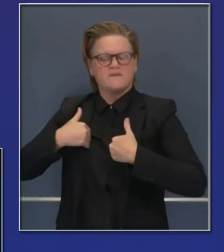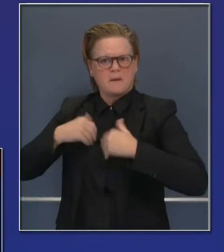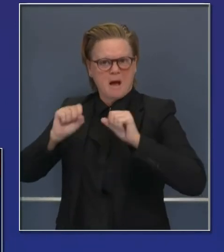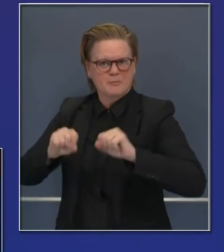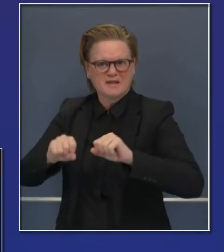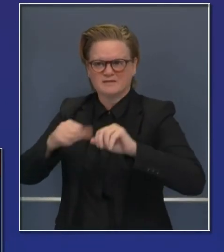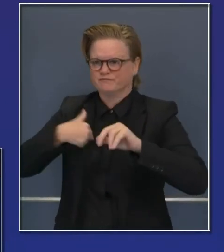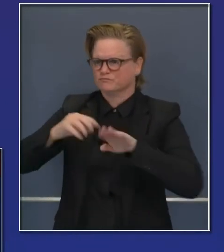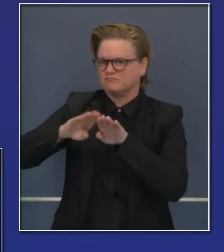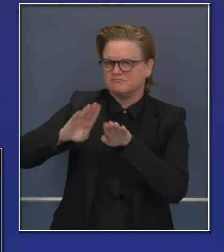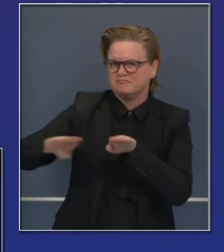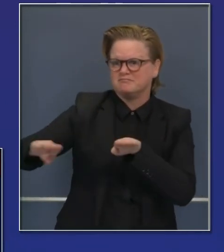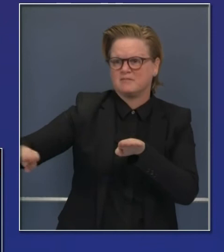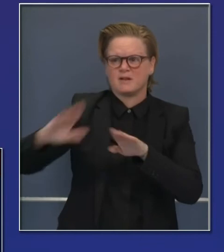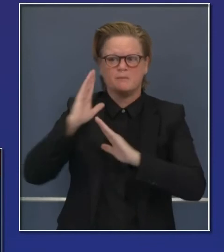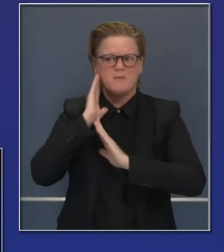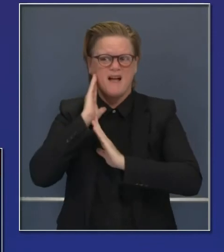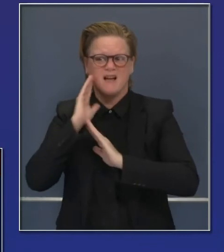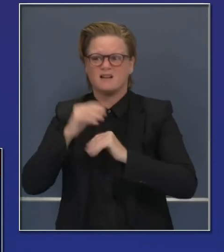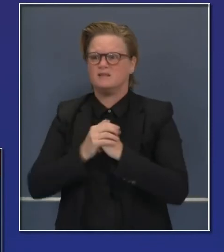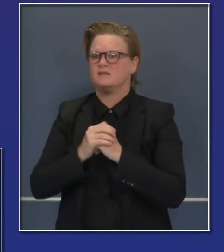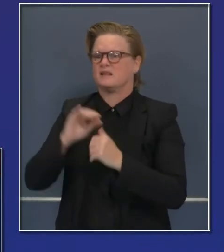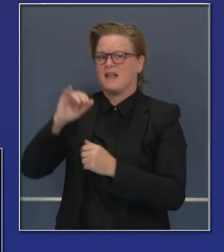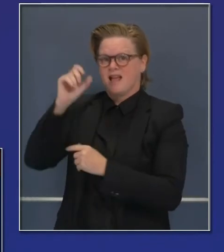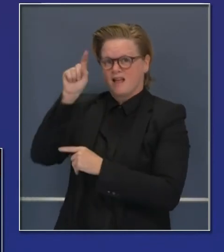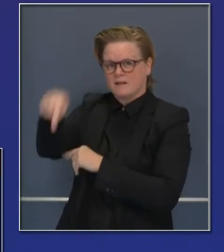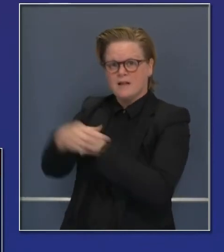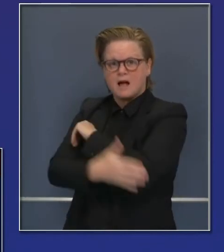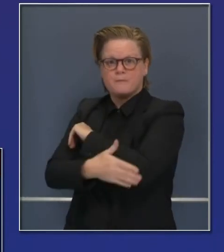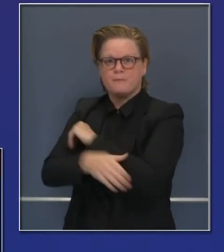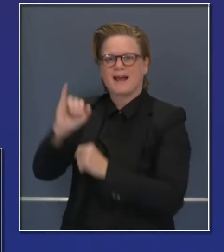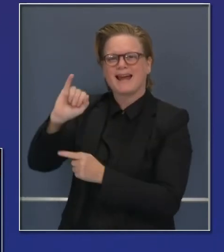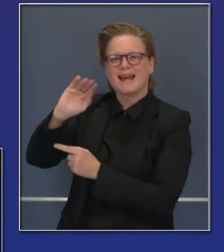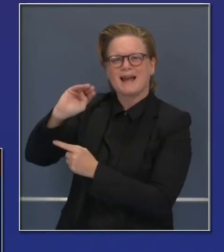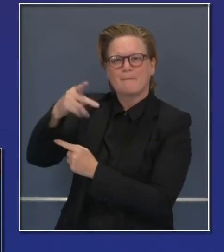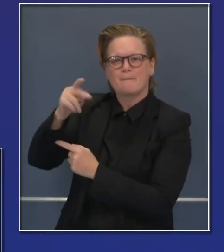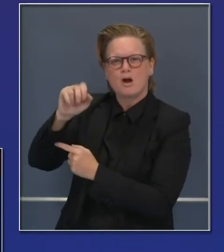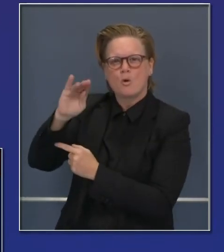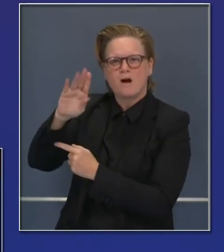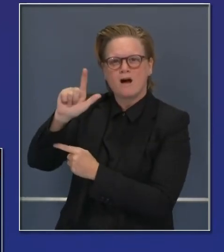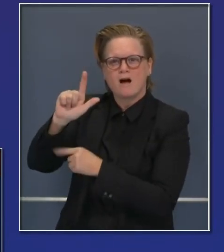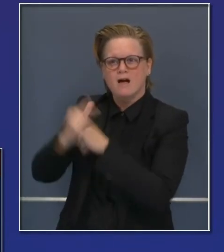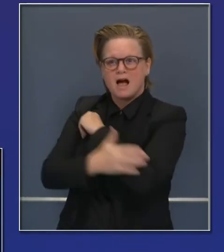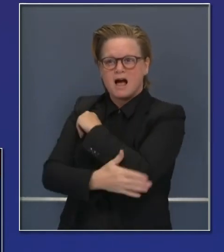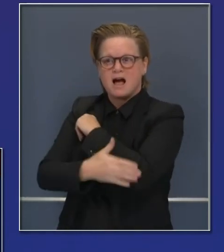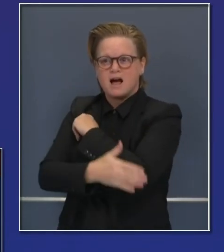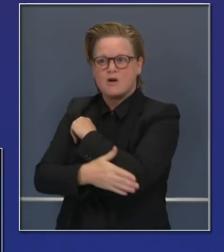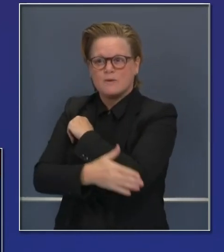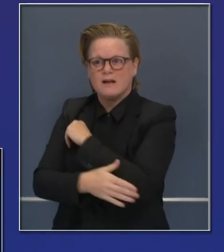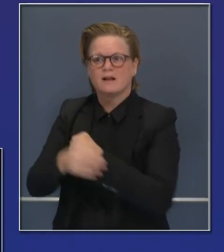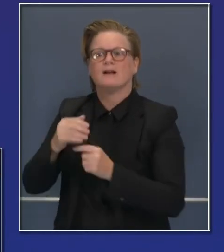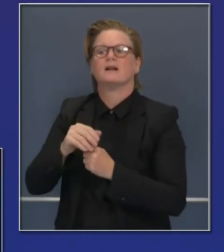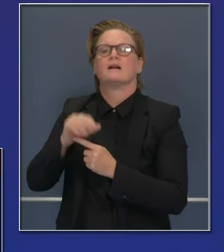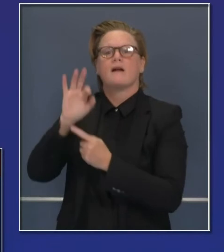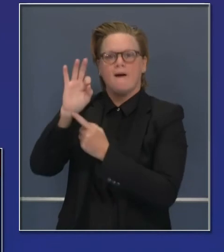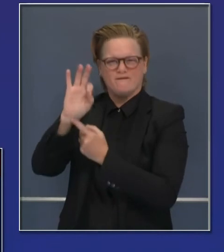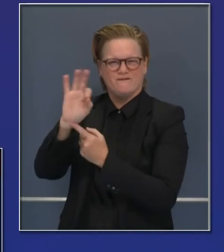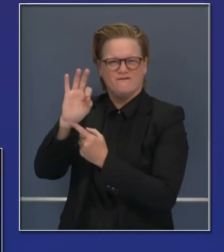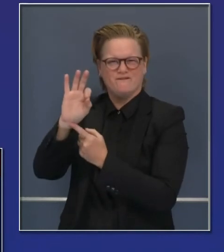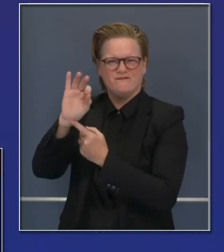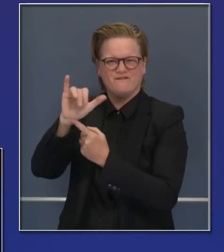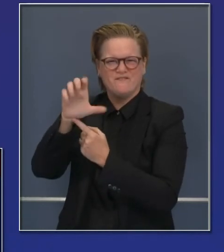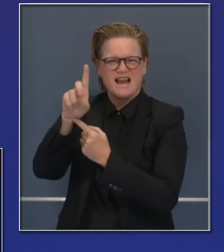field medical stations that we received from the federal government a number of months ago, pre-positioned. These are just 2 examples